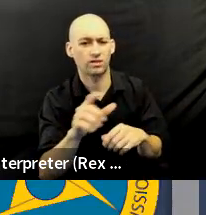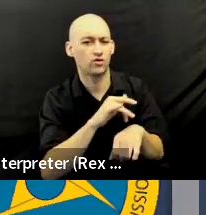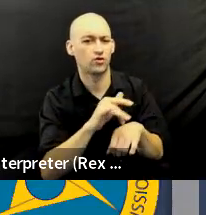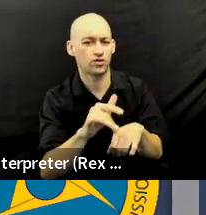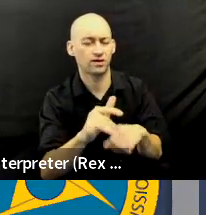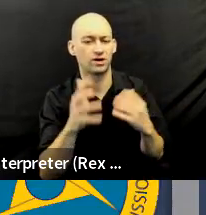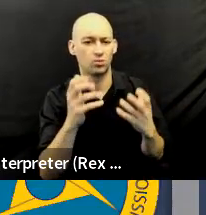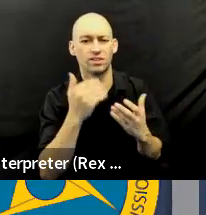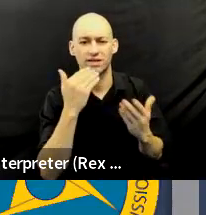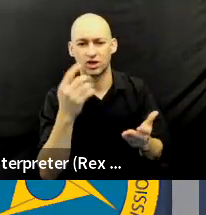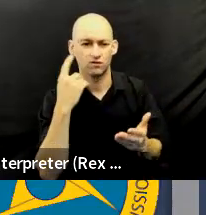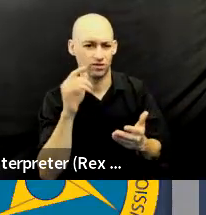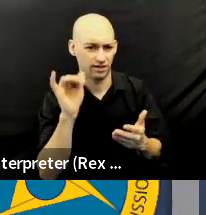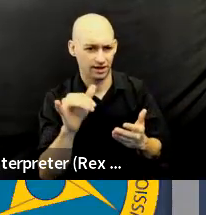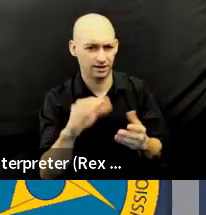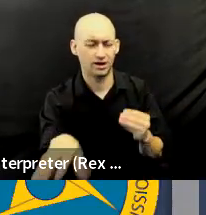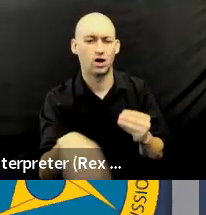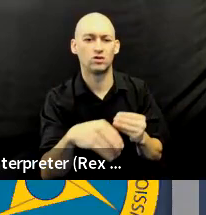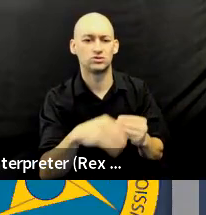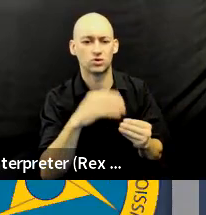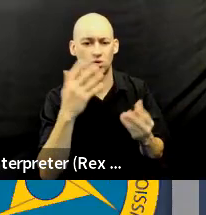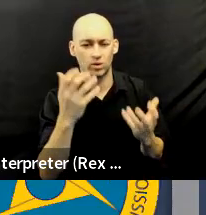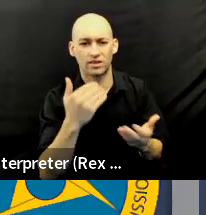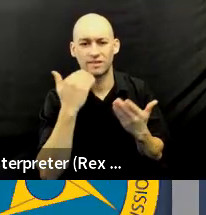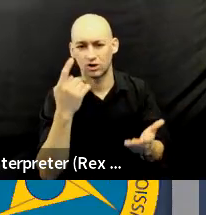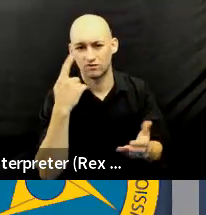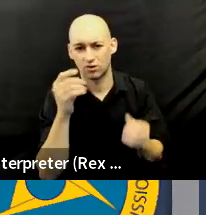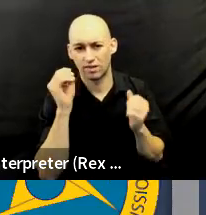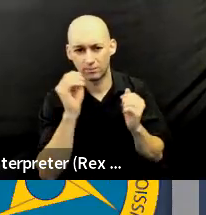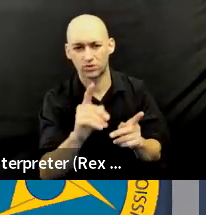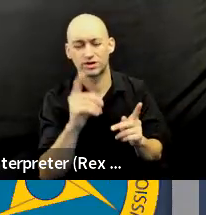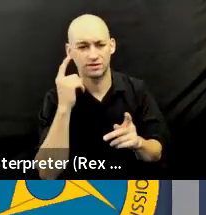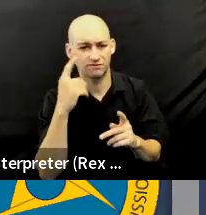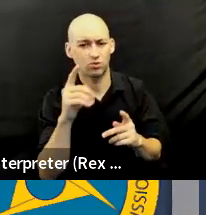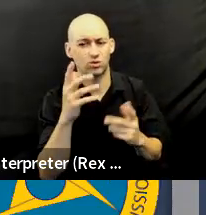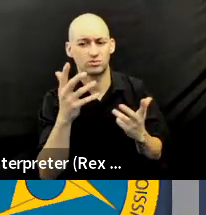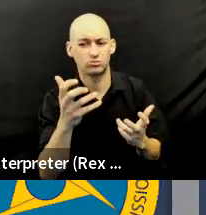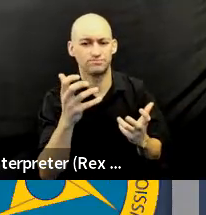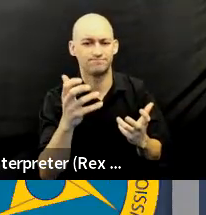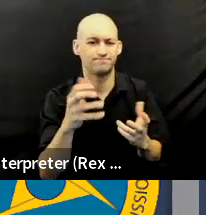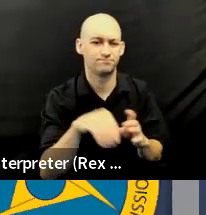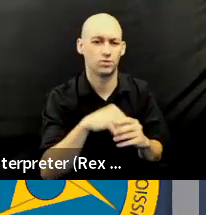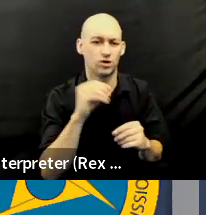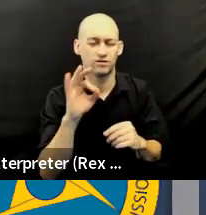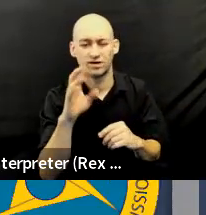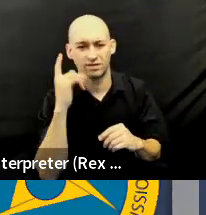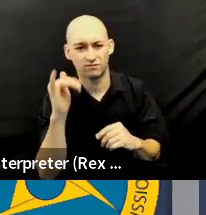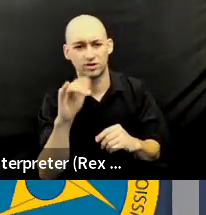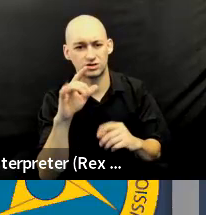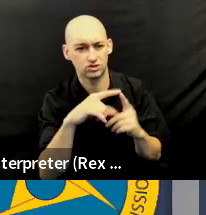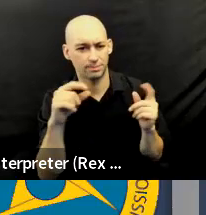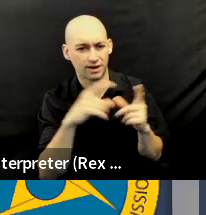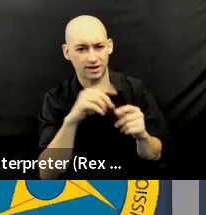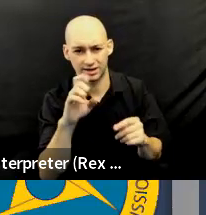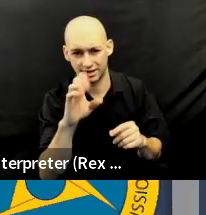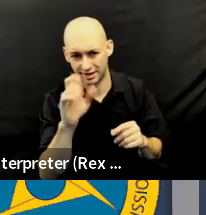thank you for that. I also wanted to thank you for the opportunity to be part of the California-Japan Port Decarbonization Task Force.